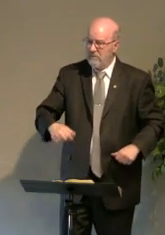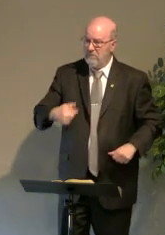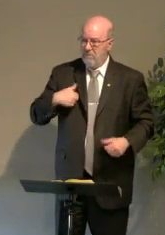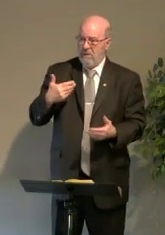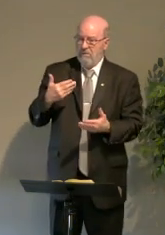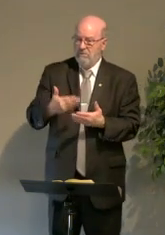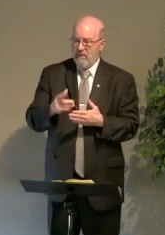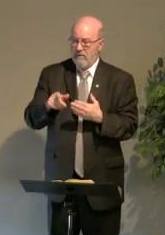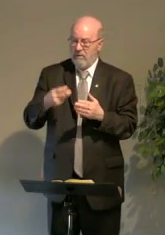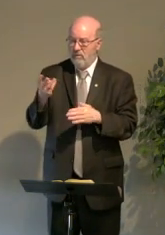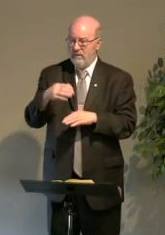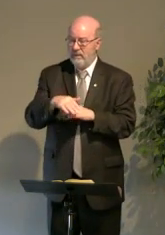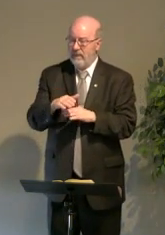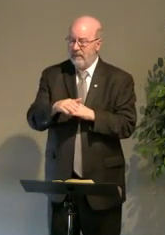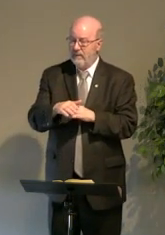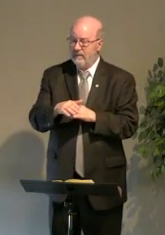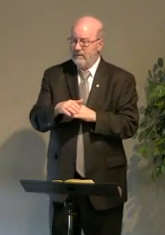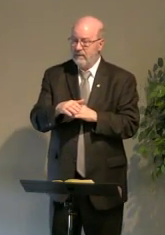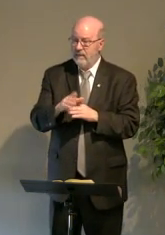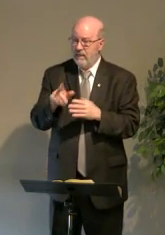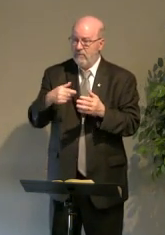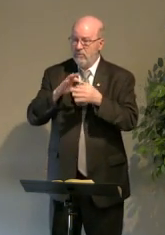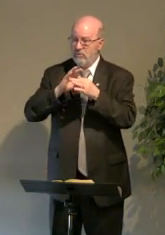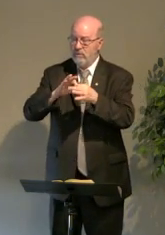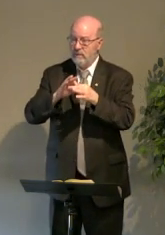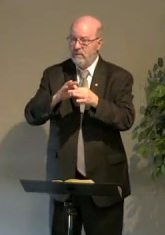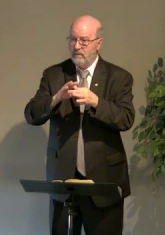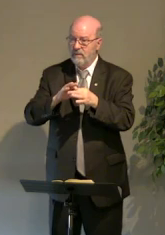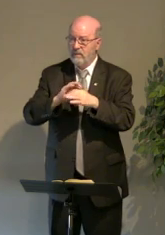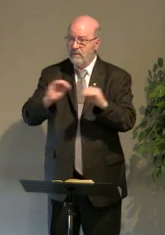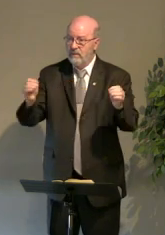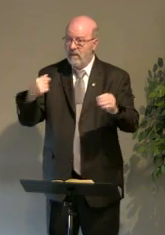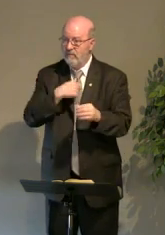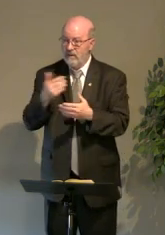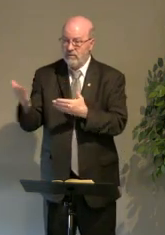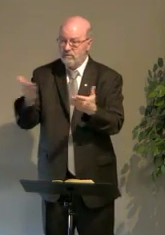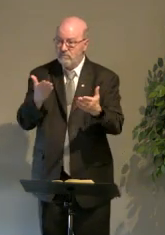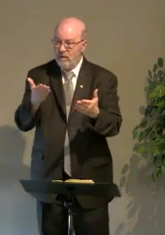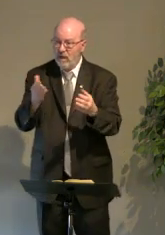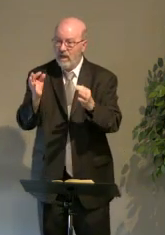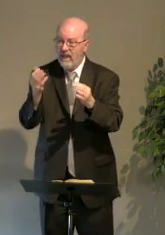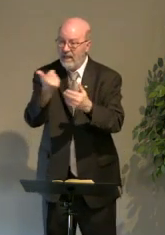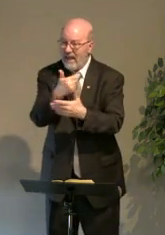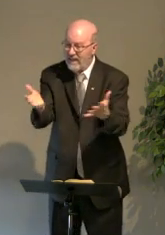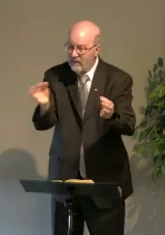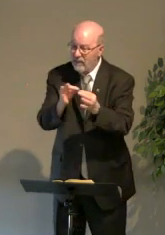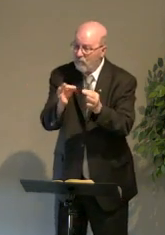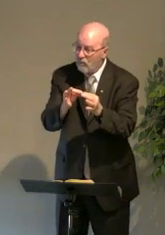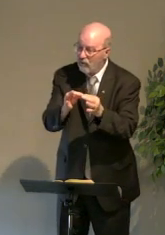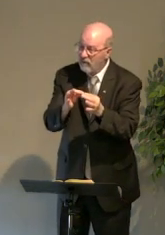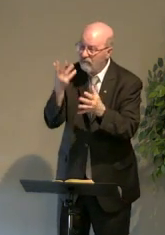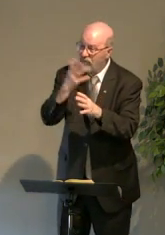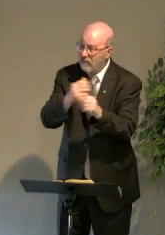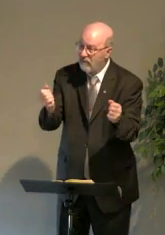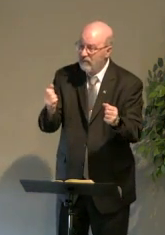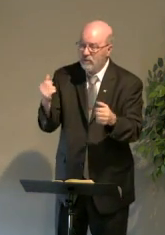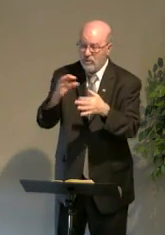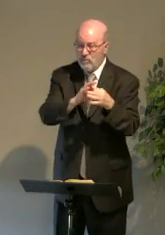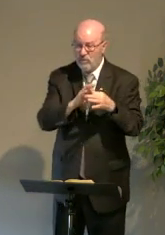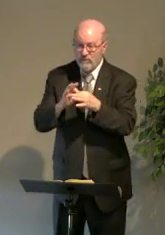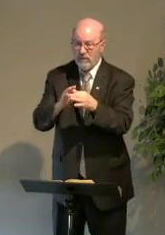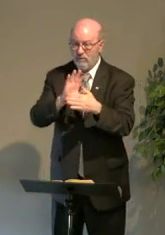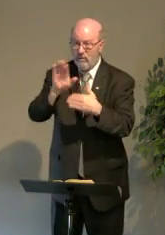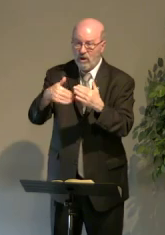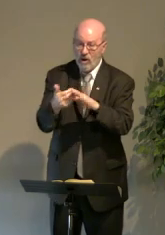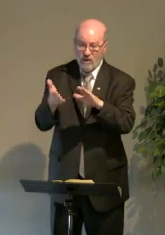point on Wednesday evening in the issue of unity, is that none of us brought anything worthy to the salvation table. We're unified in that we